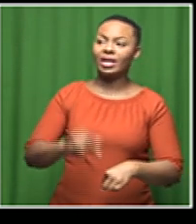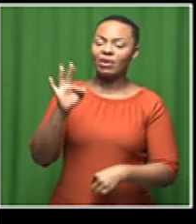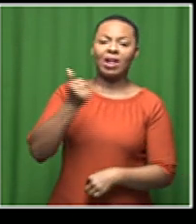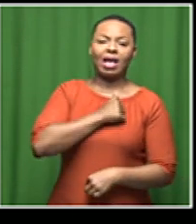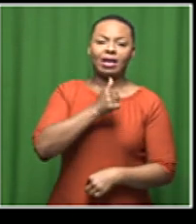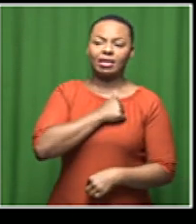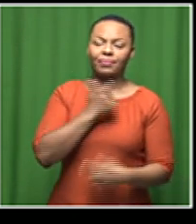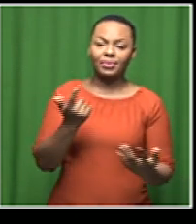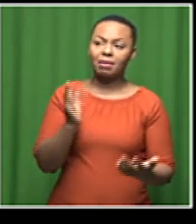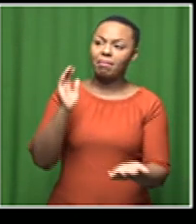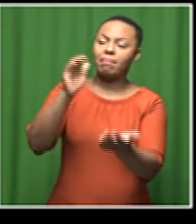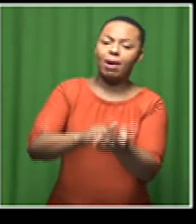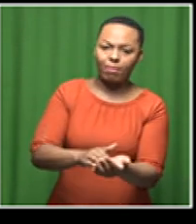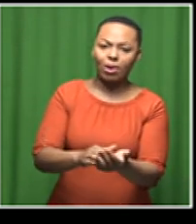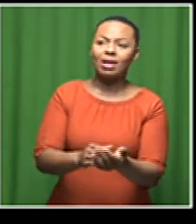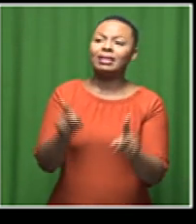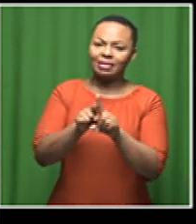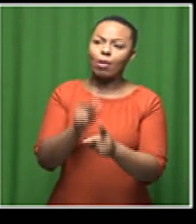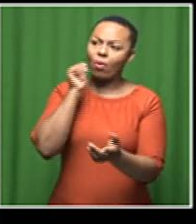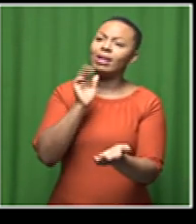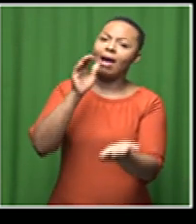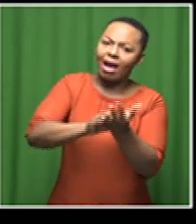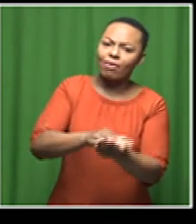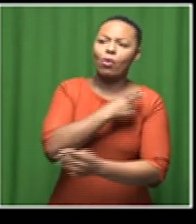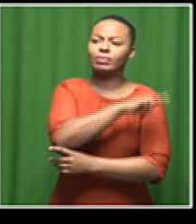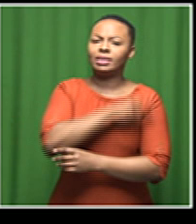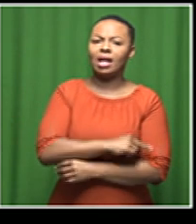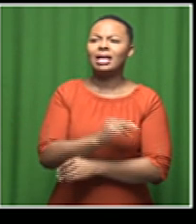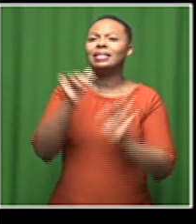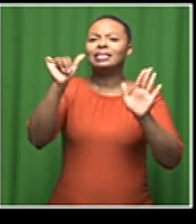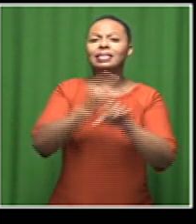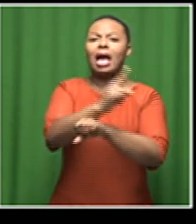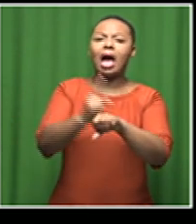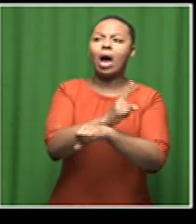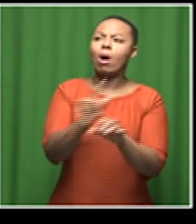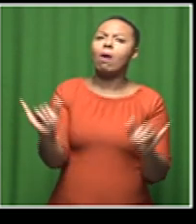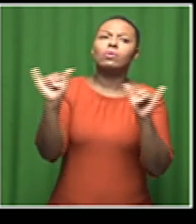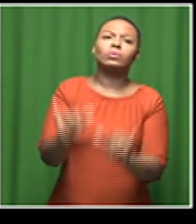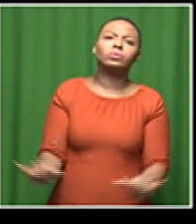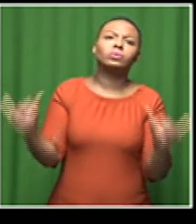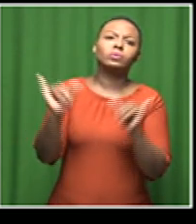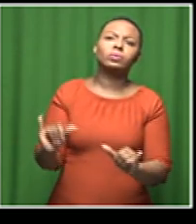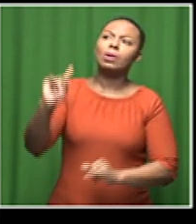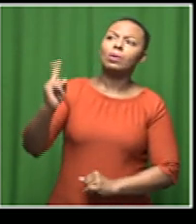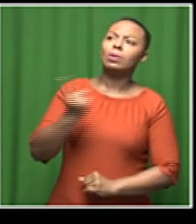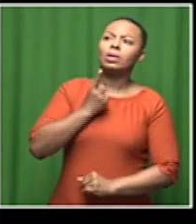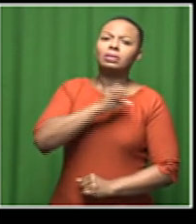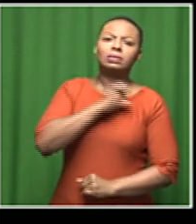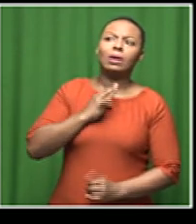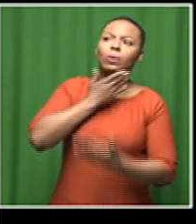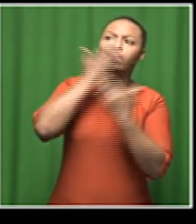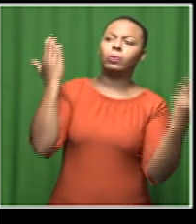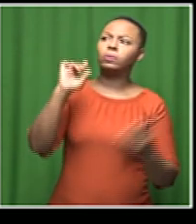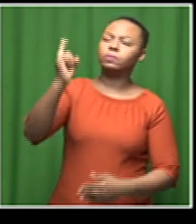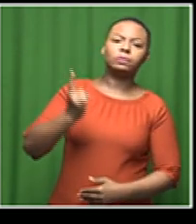go to the hospital and you will sit at a casualty for almost 5-6 hours without being attended. And you will say